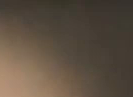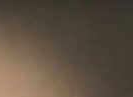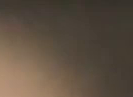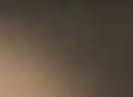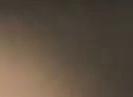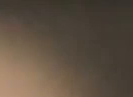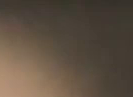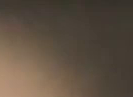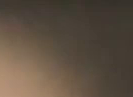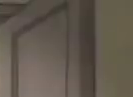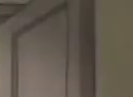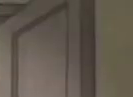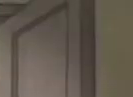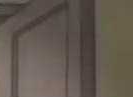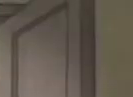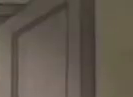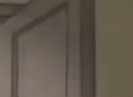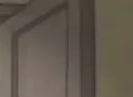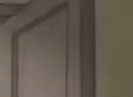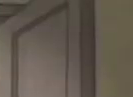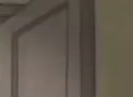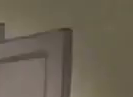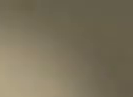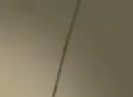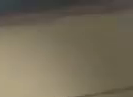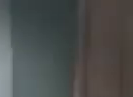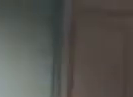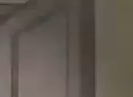Cleaning and disinfecting surfaces you have touched.